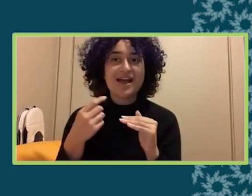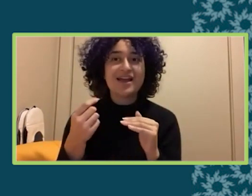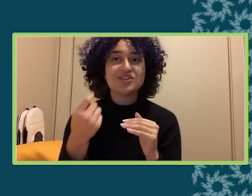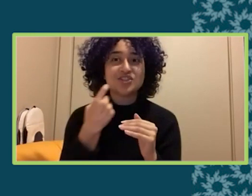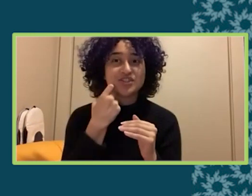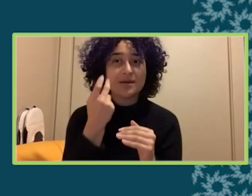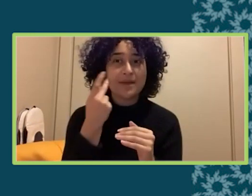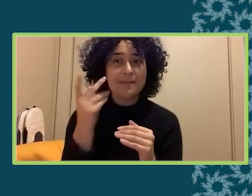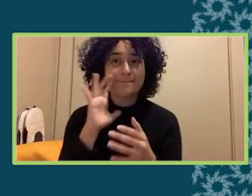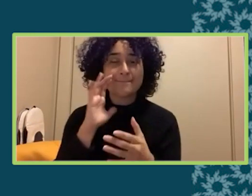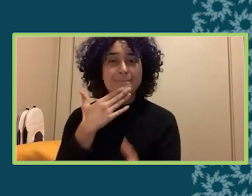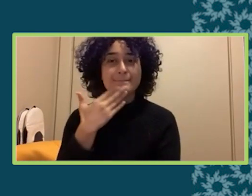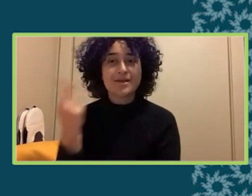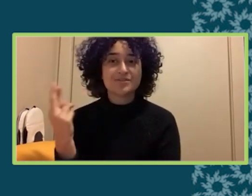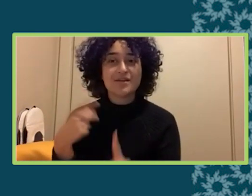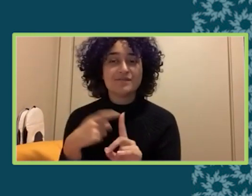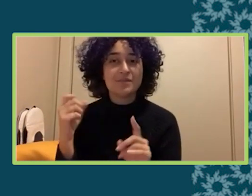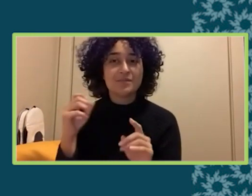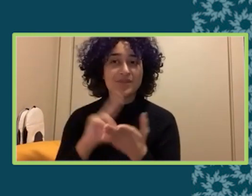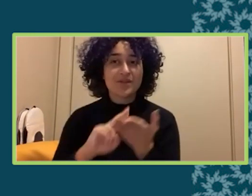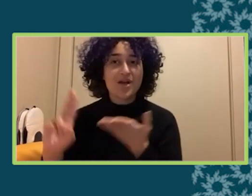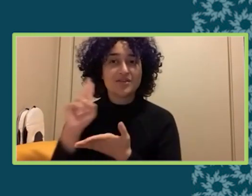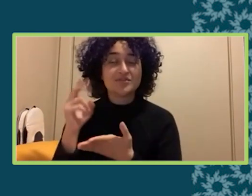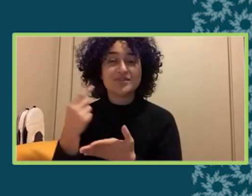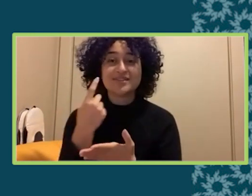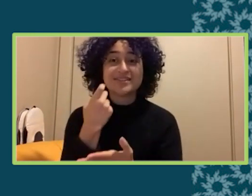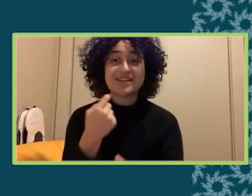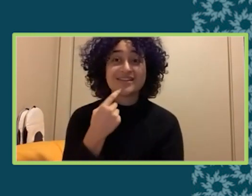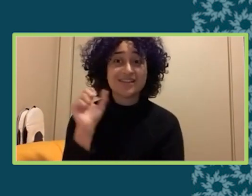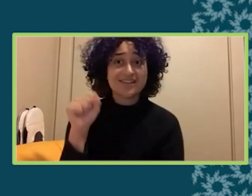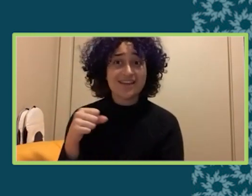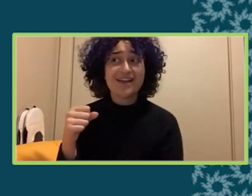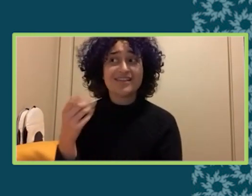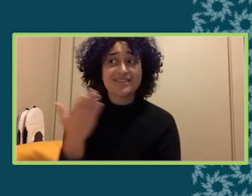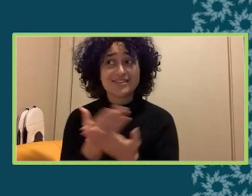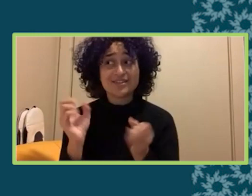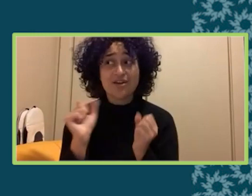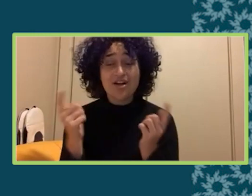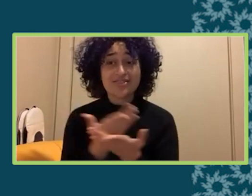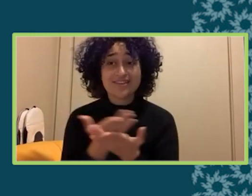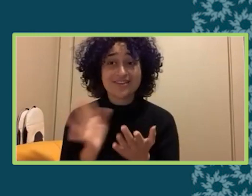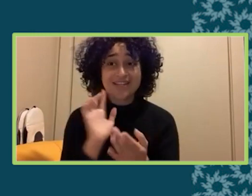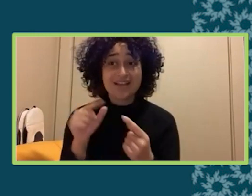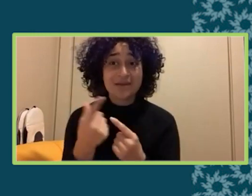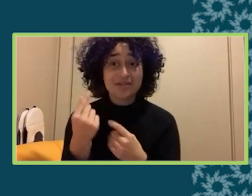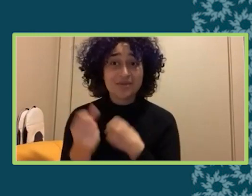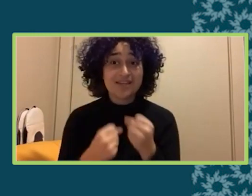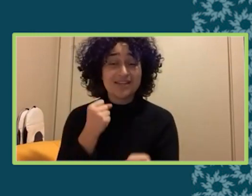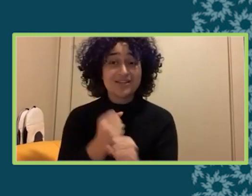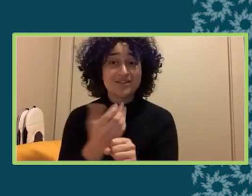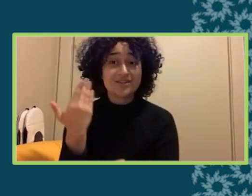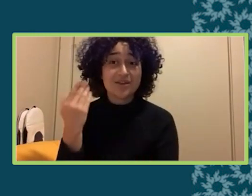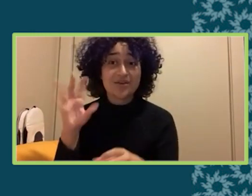from college, and she's like, I'm so proud of you. You published this book. I was like, yeah, this is all shit I was talking about 20 years ago in college when I was